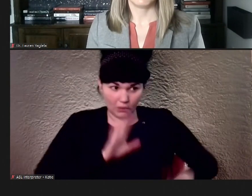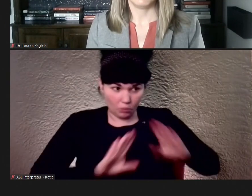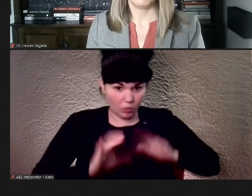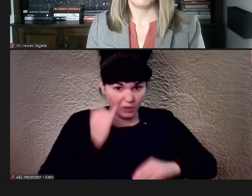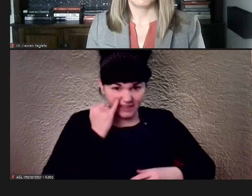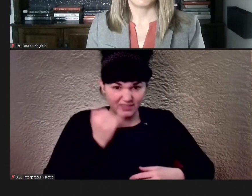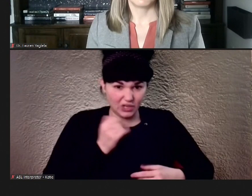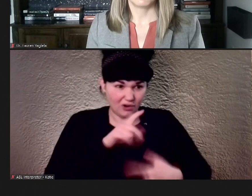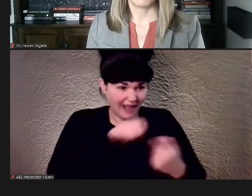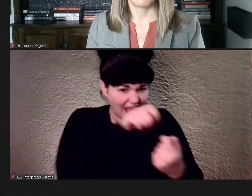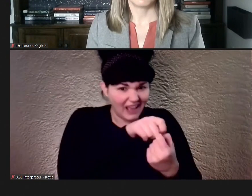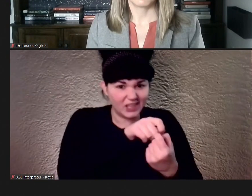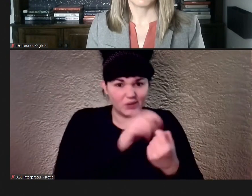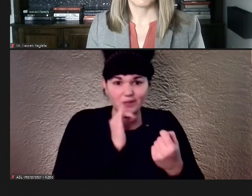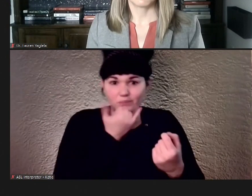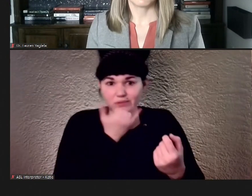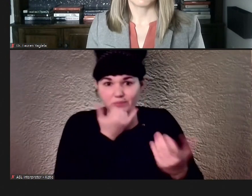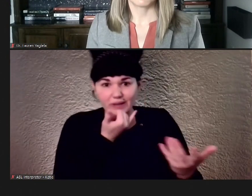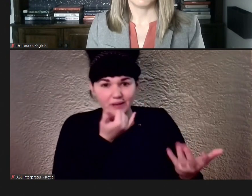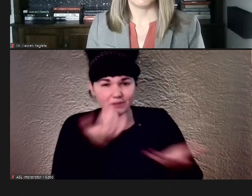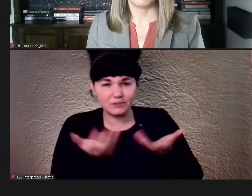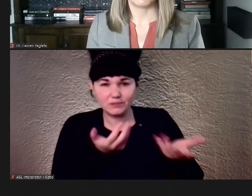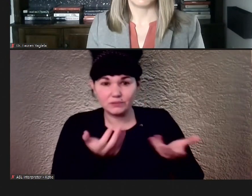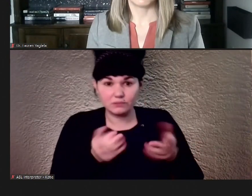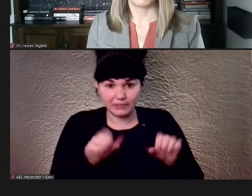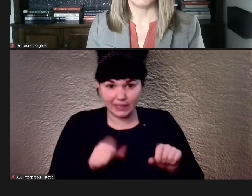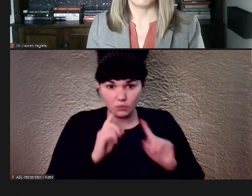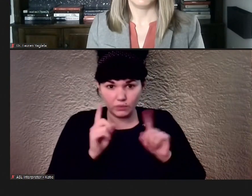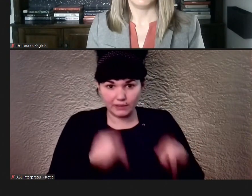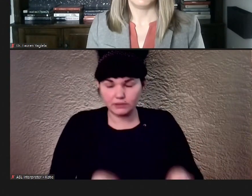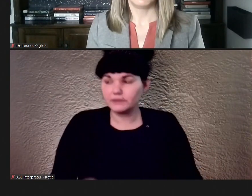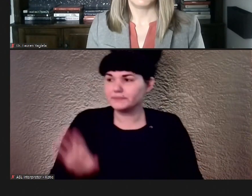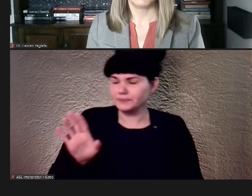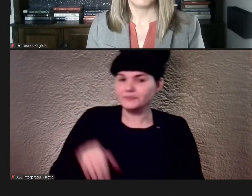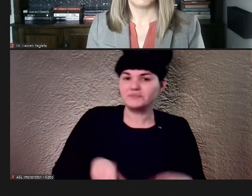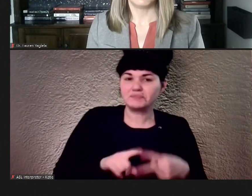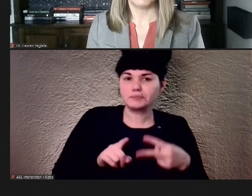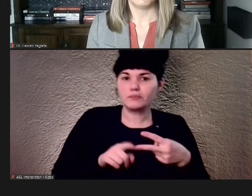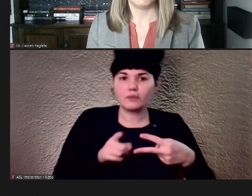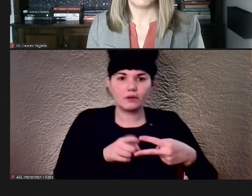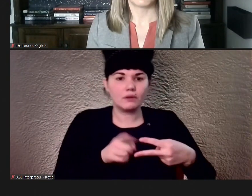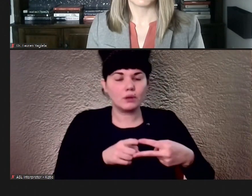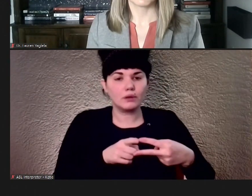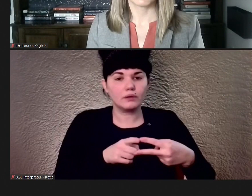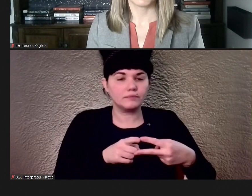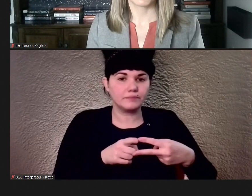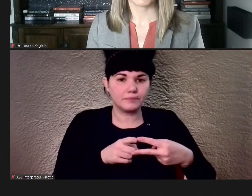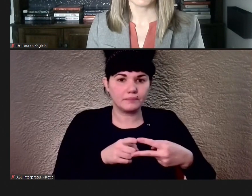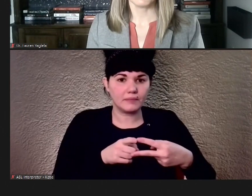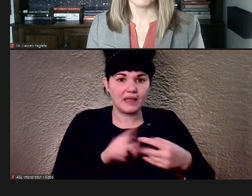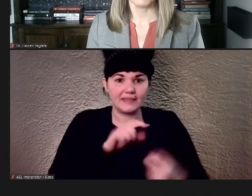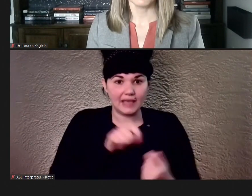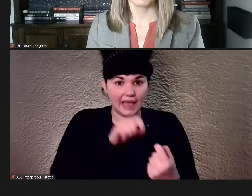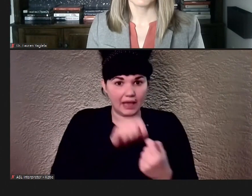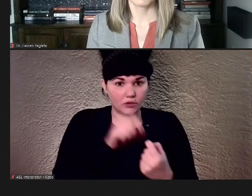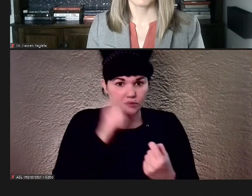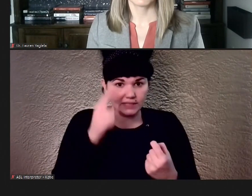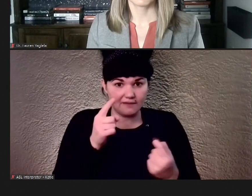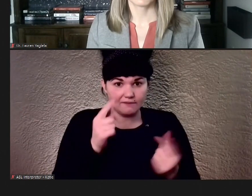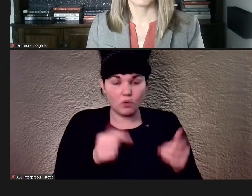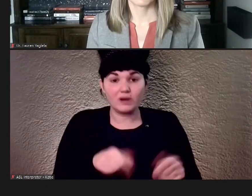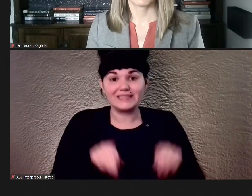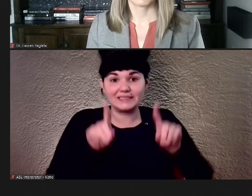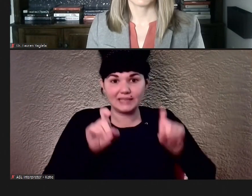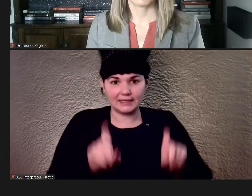well? Yeah, that's a great question. 2 parts to that question. So number one, the accuracy of the testing. We know